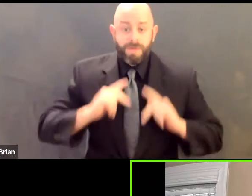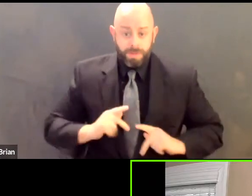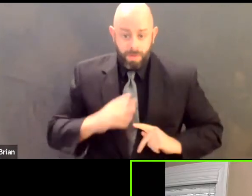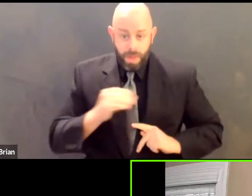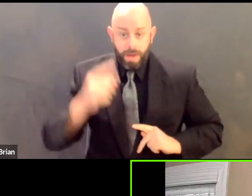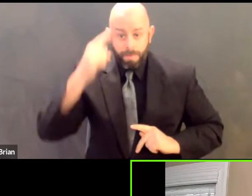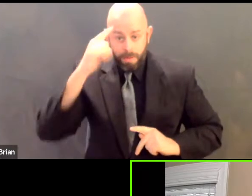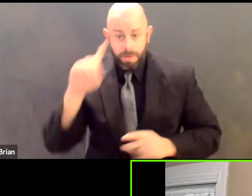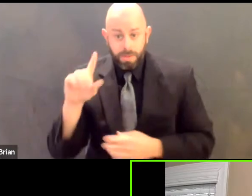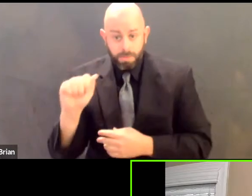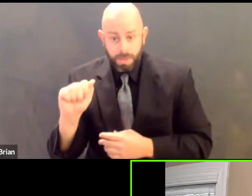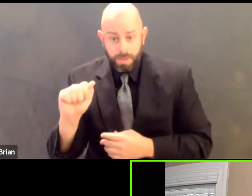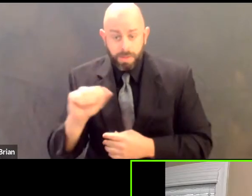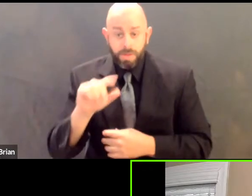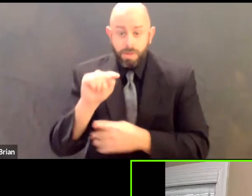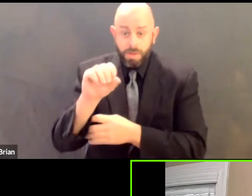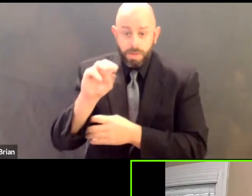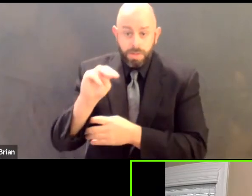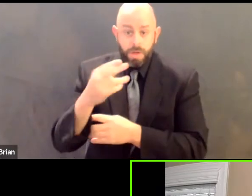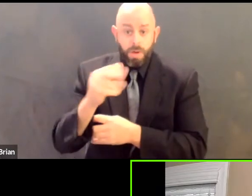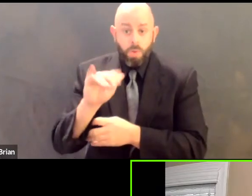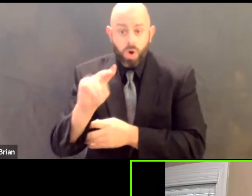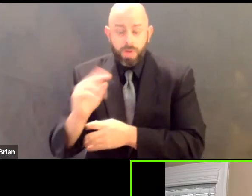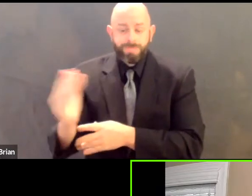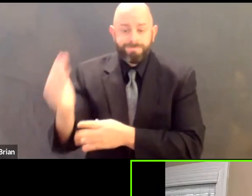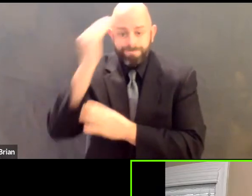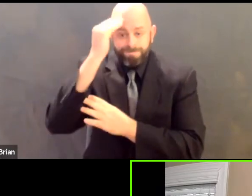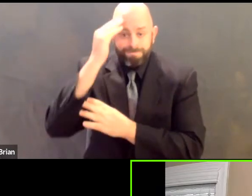He knew firsthand about the challenges facing